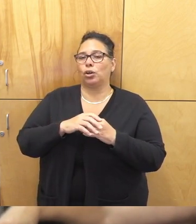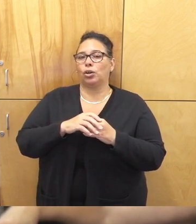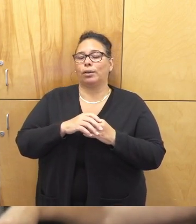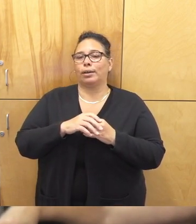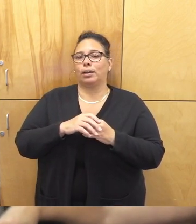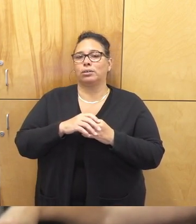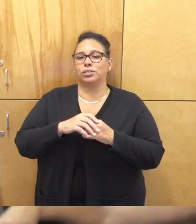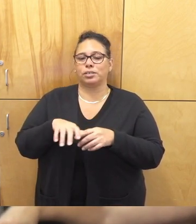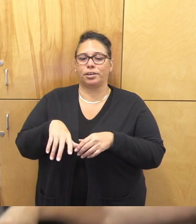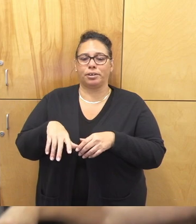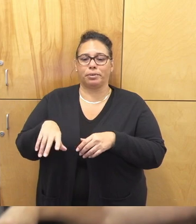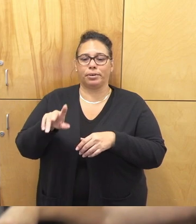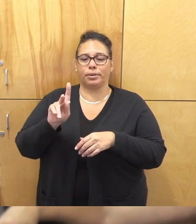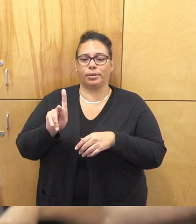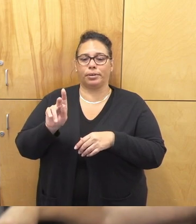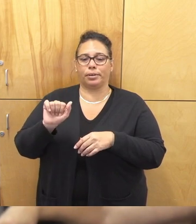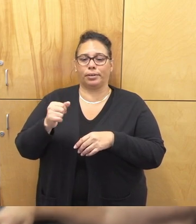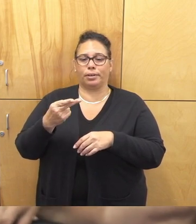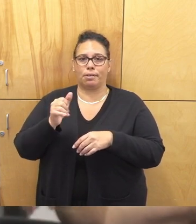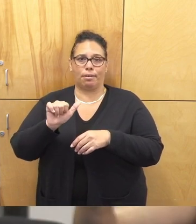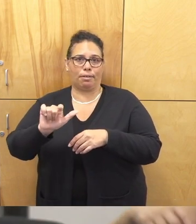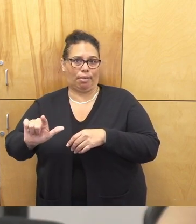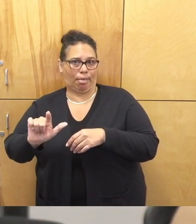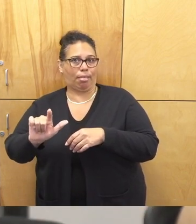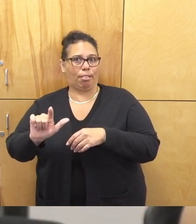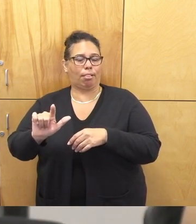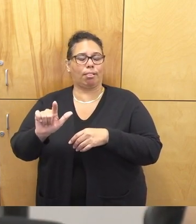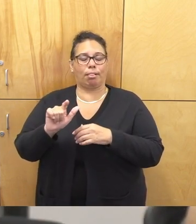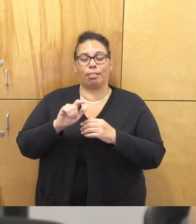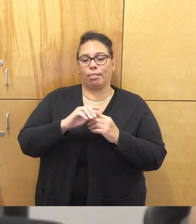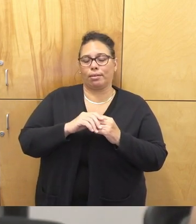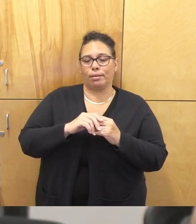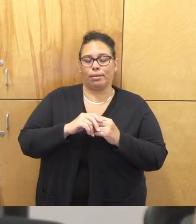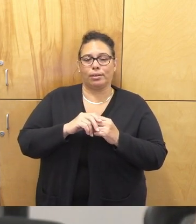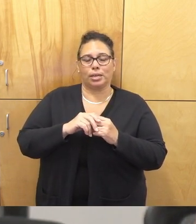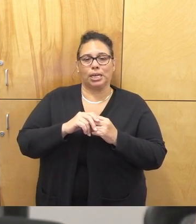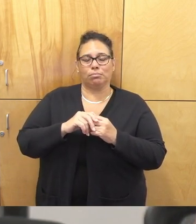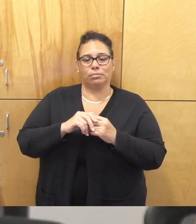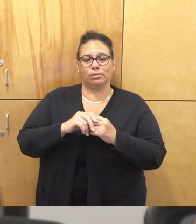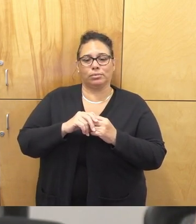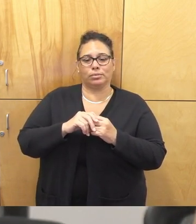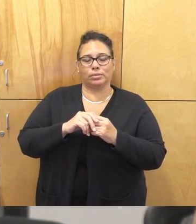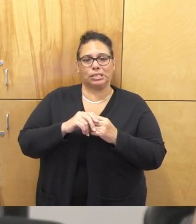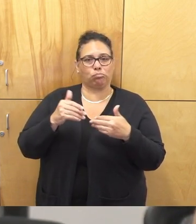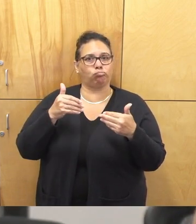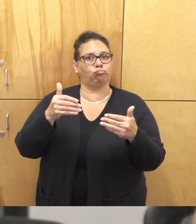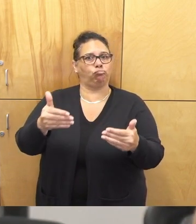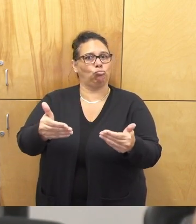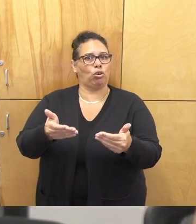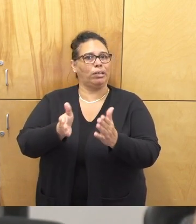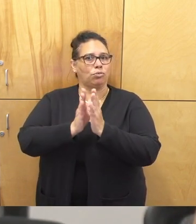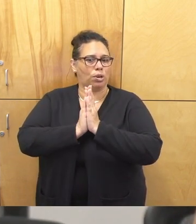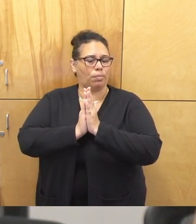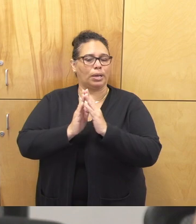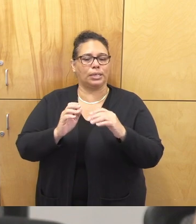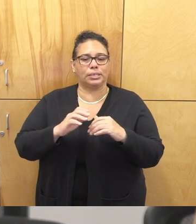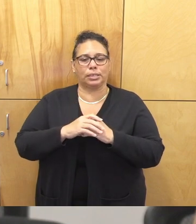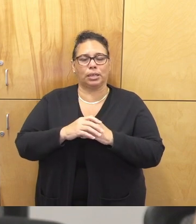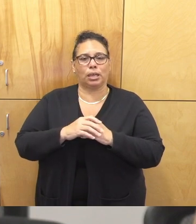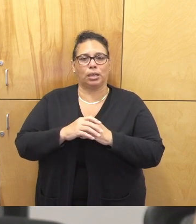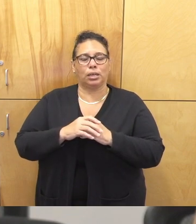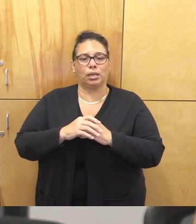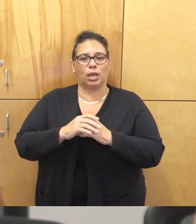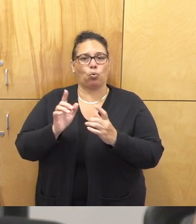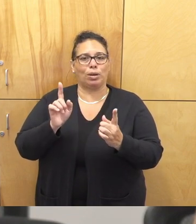Kale to move forward with the request. Subsequently, we met with